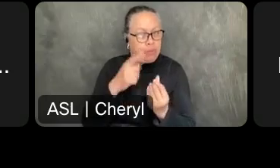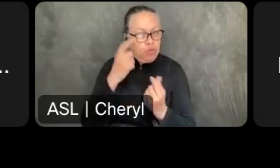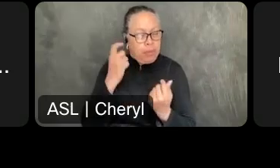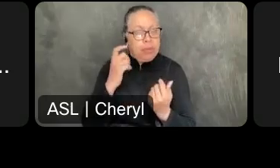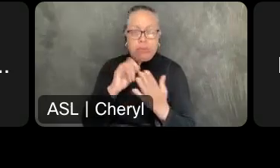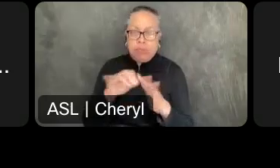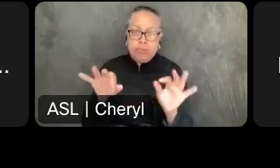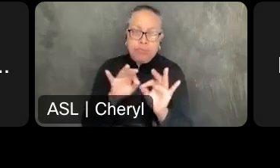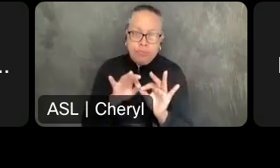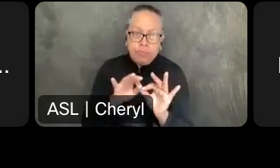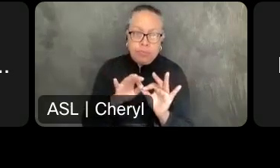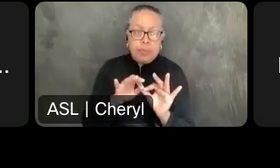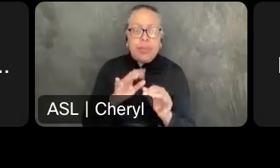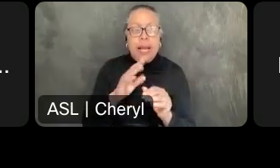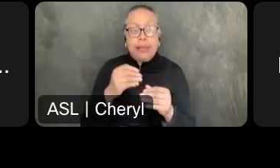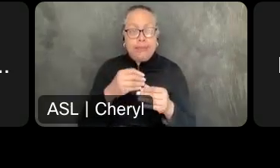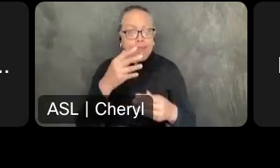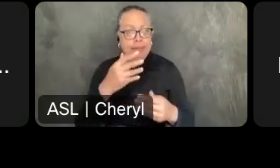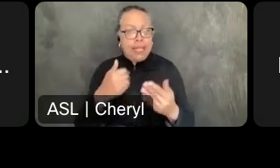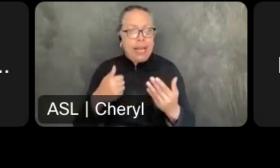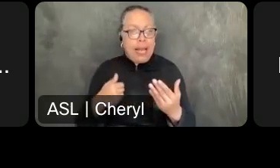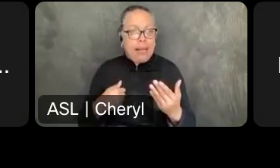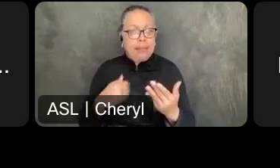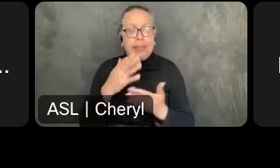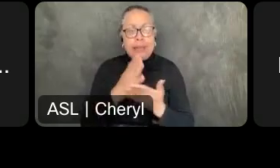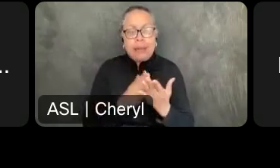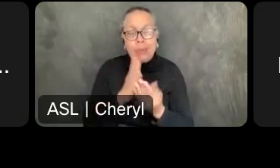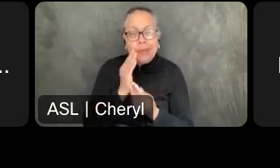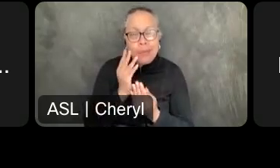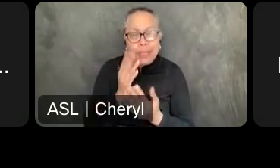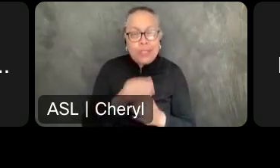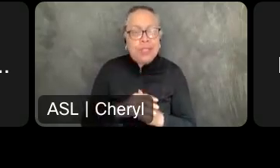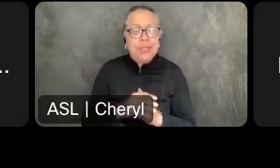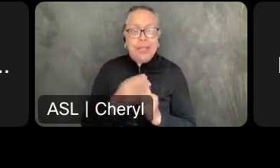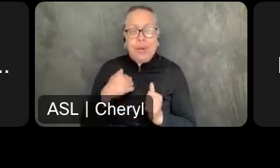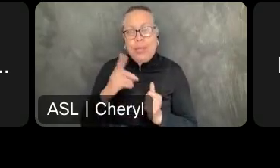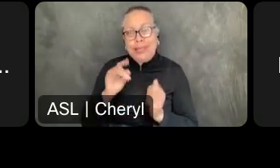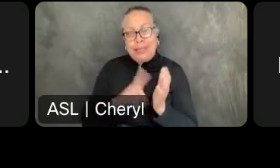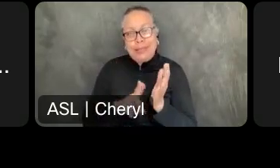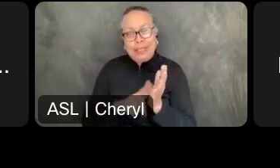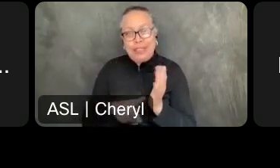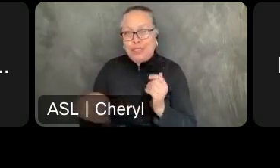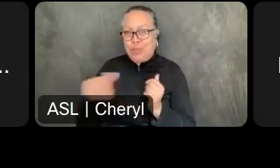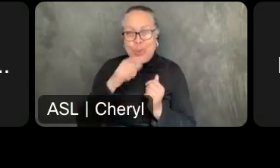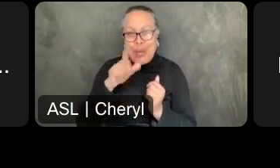we have here uh, just some information. We did this research, so you didn't have